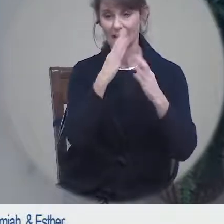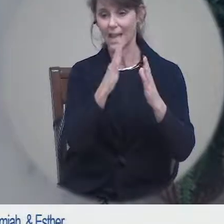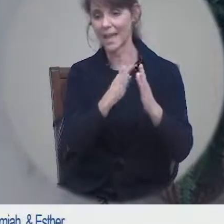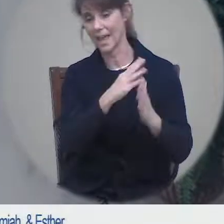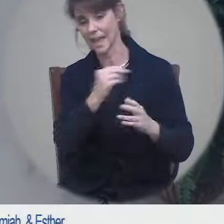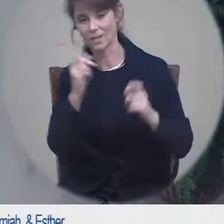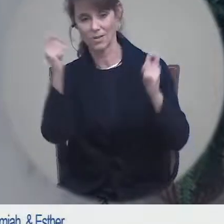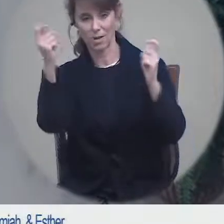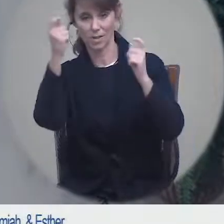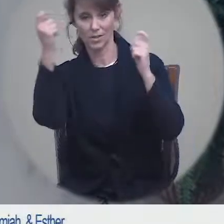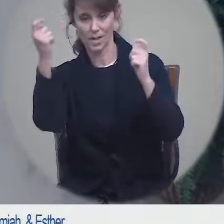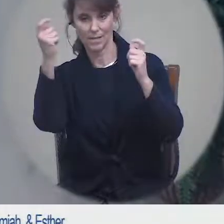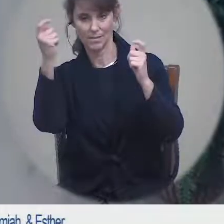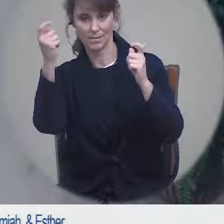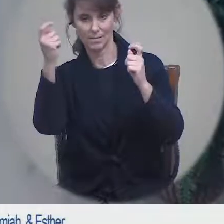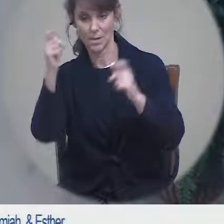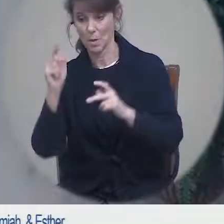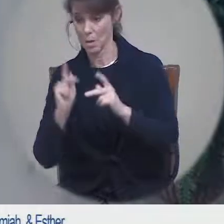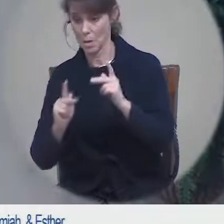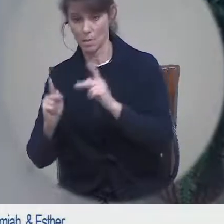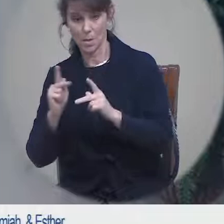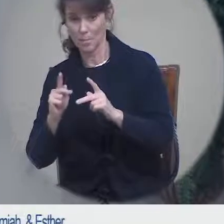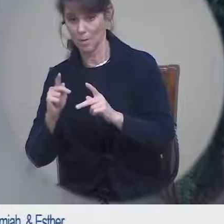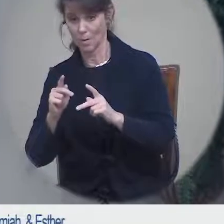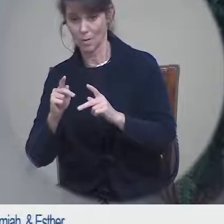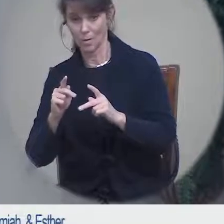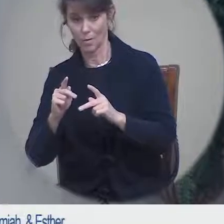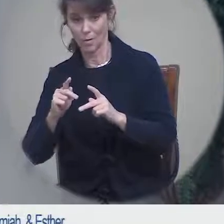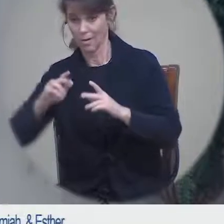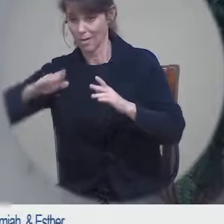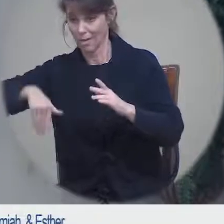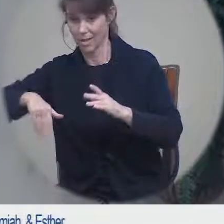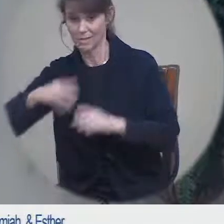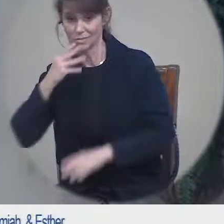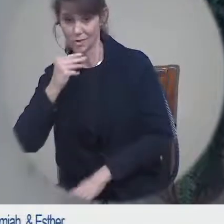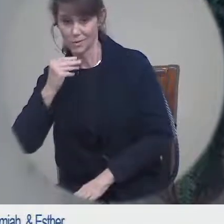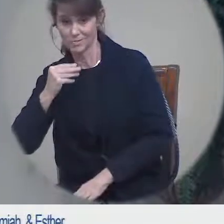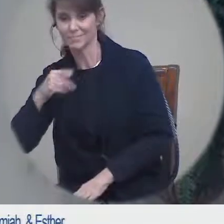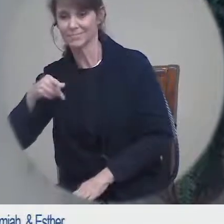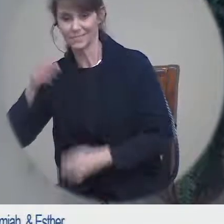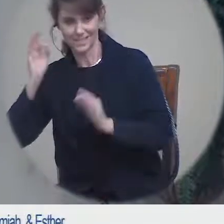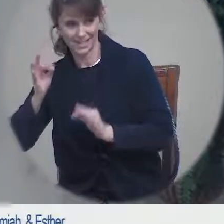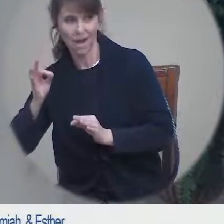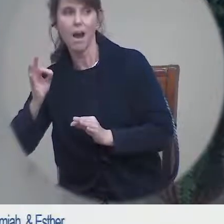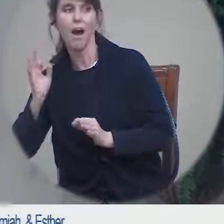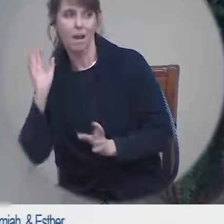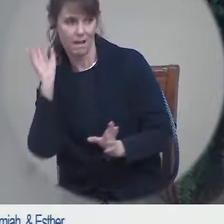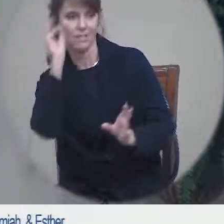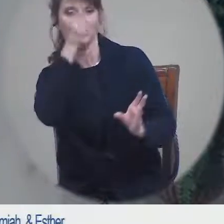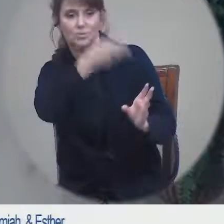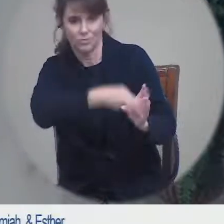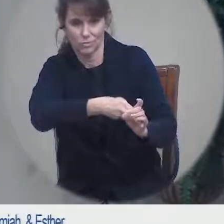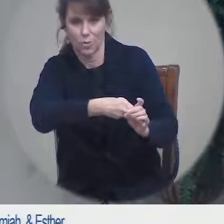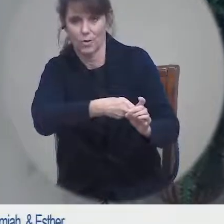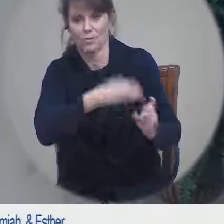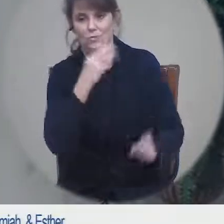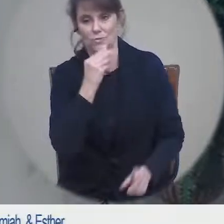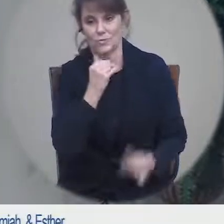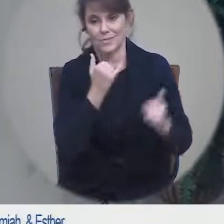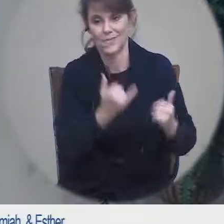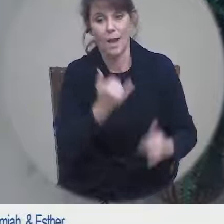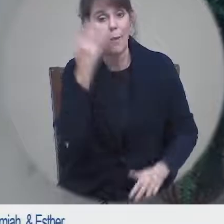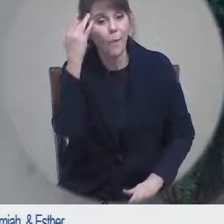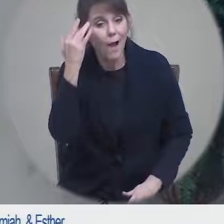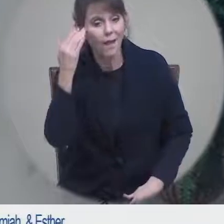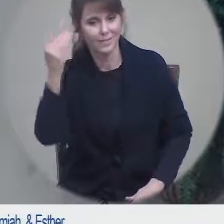land became Jews, for the dread of the Jews had fallen on them." The end of chapter 8 again emphasizes